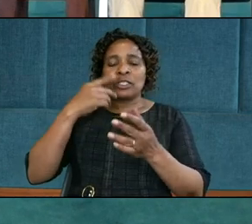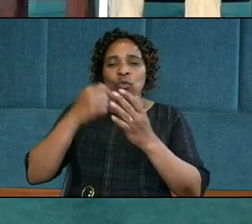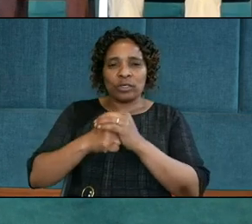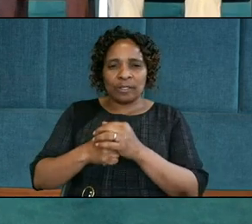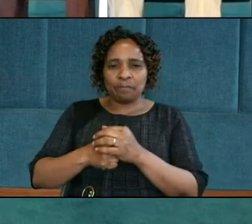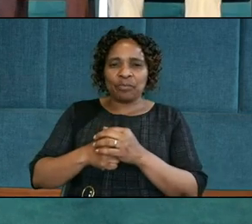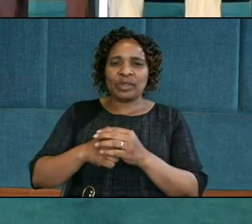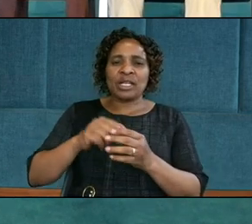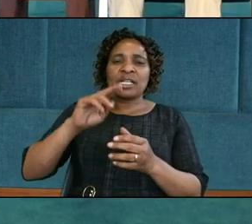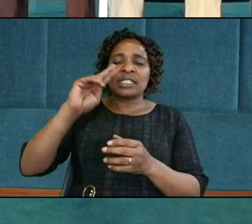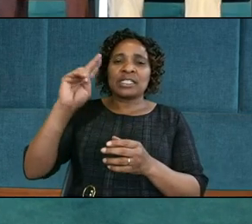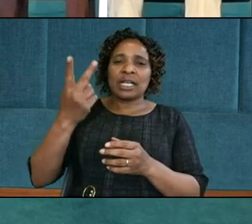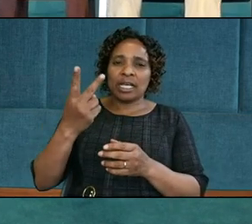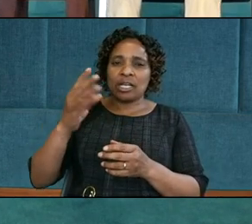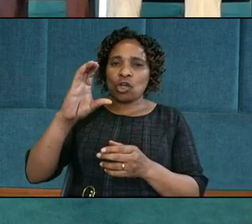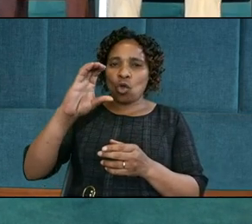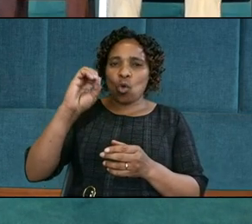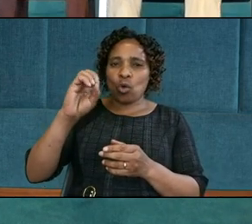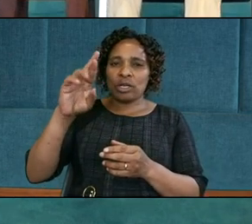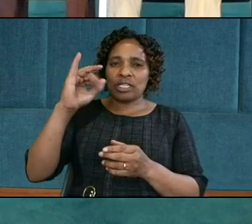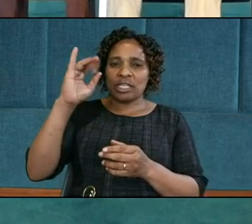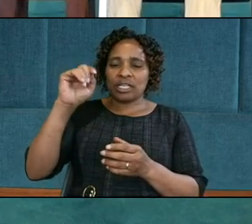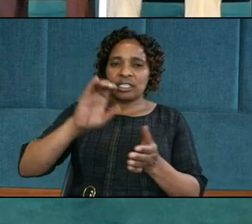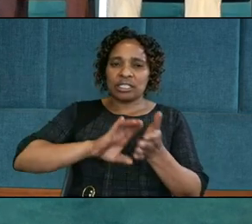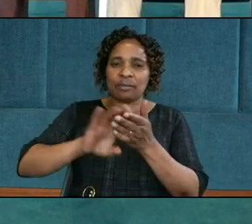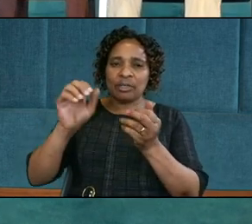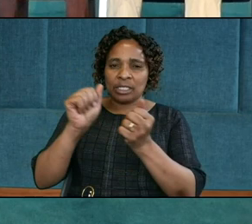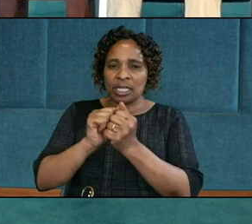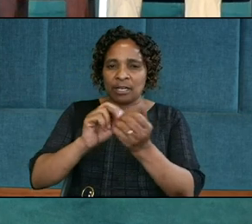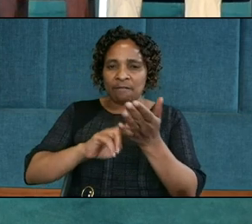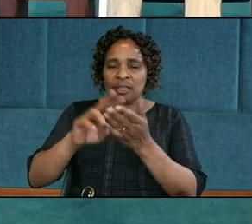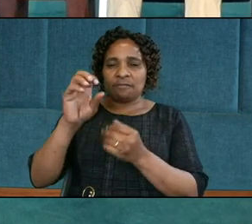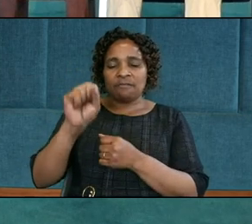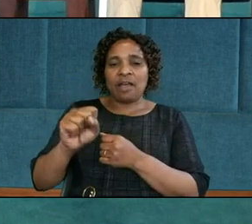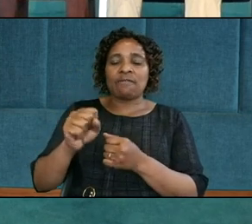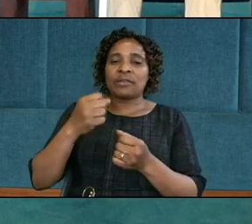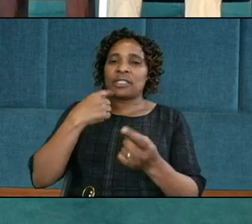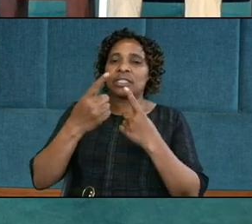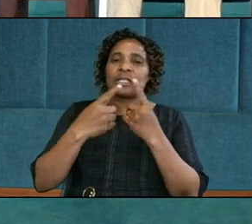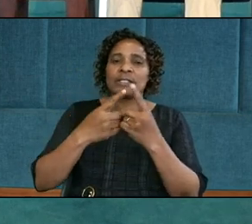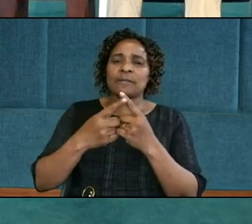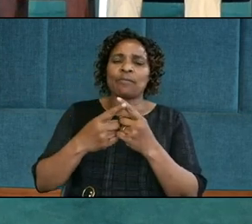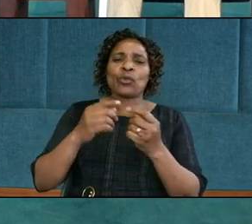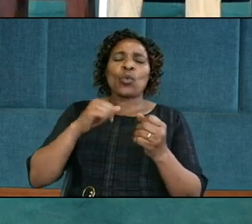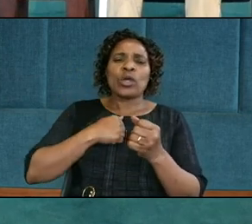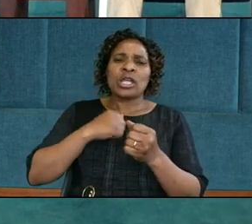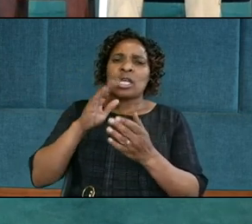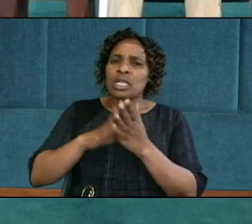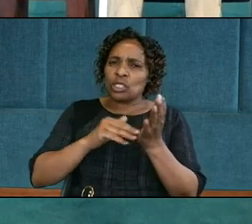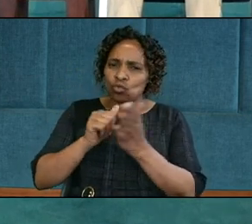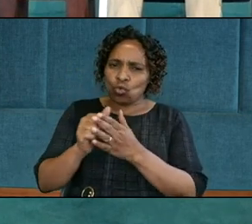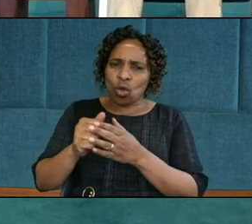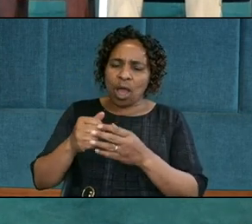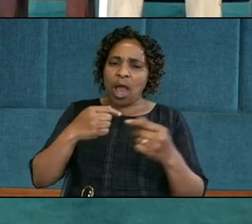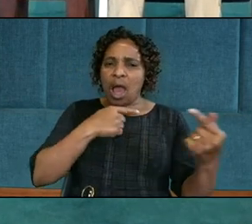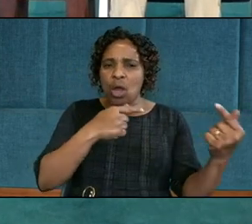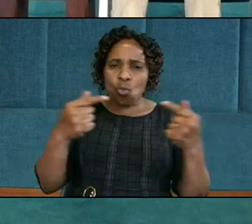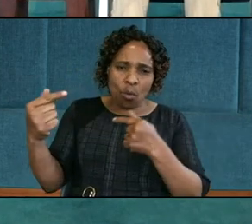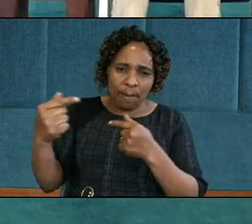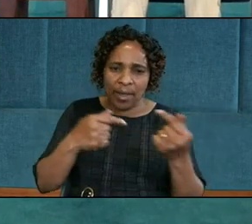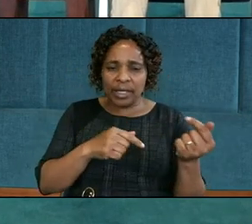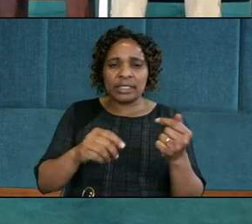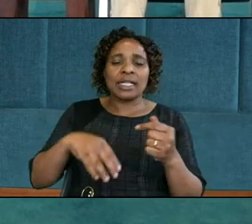from 2 Corinthians chapter 10, verse 5, and it says, "We demolish argument and